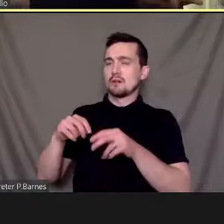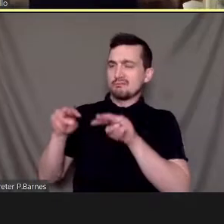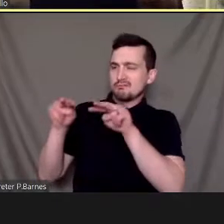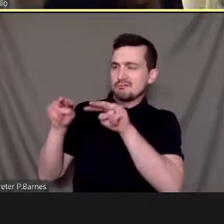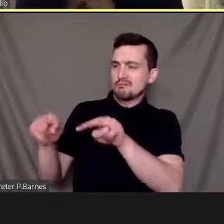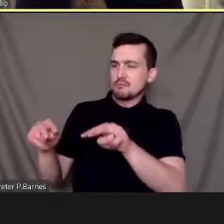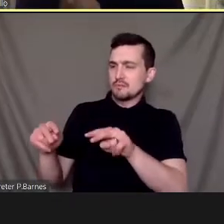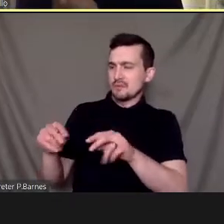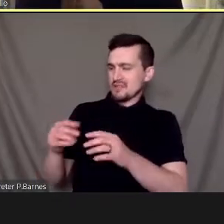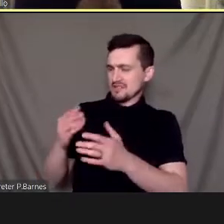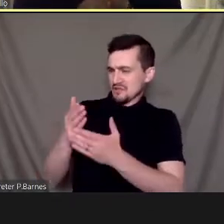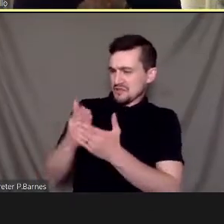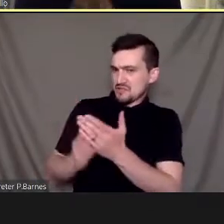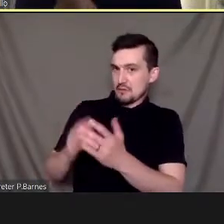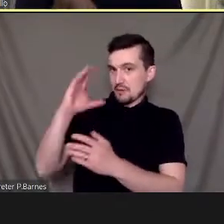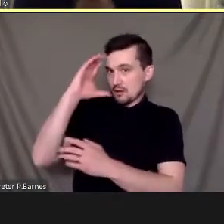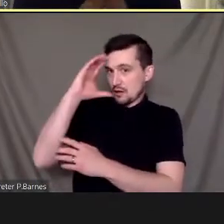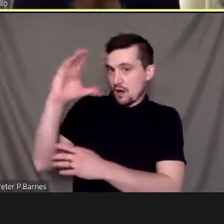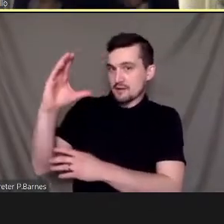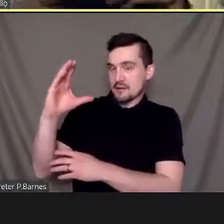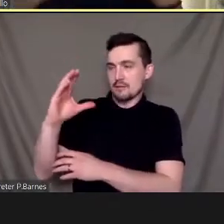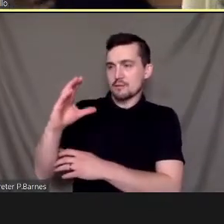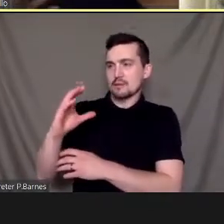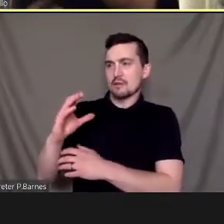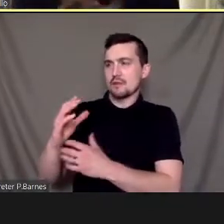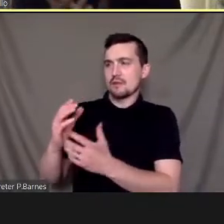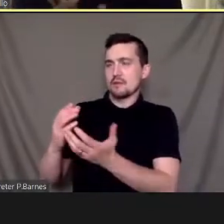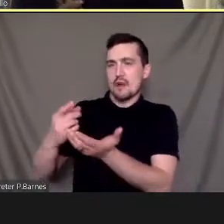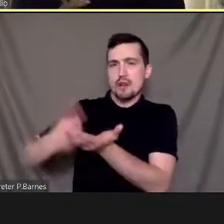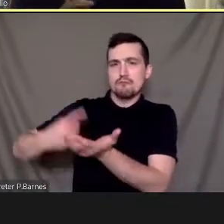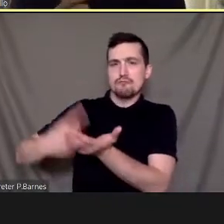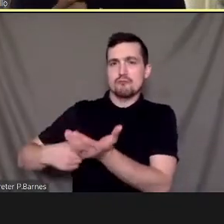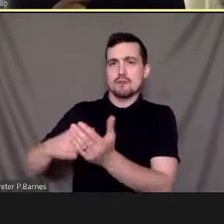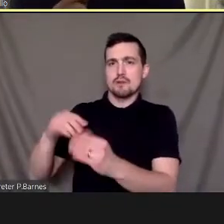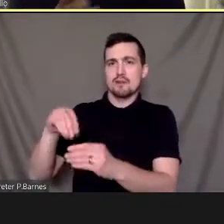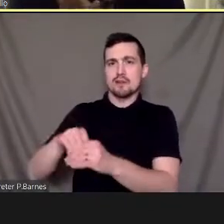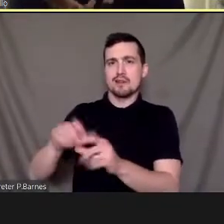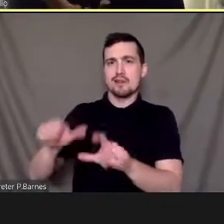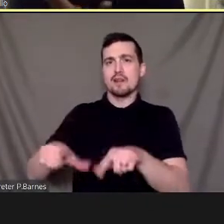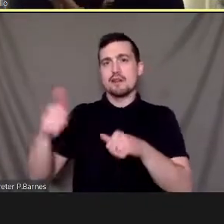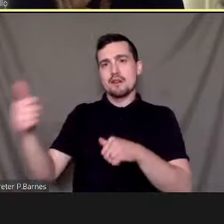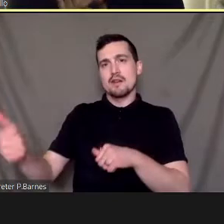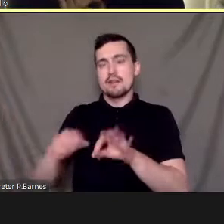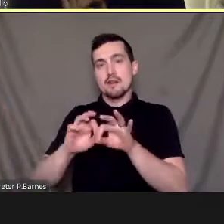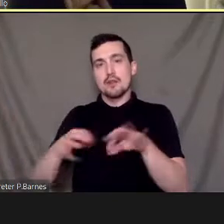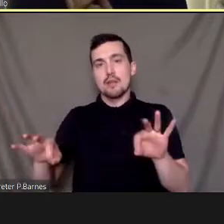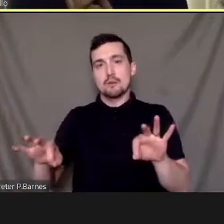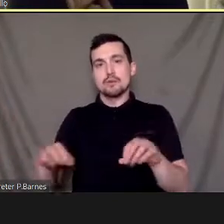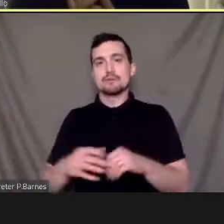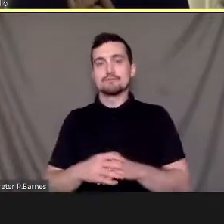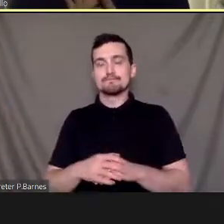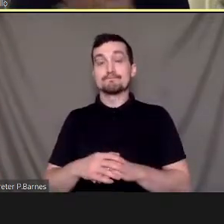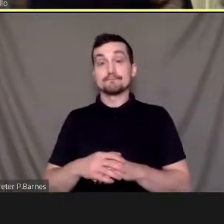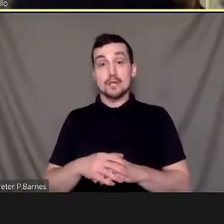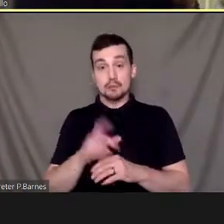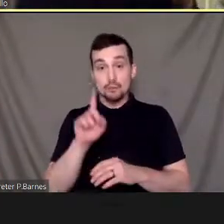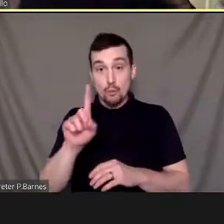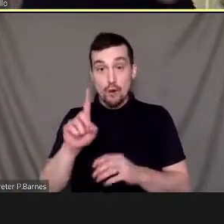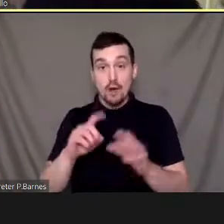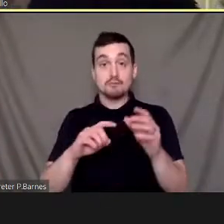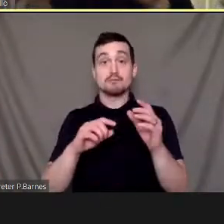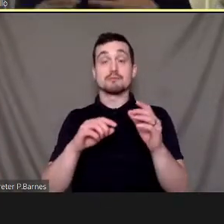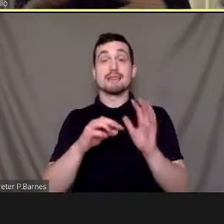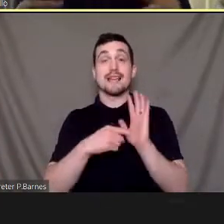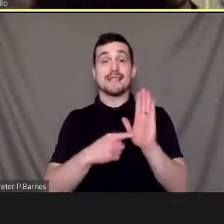talked about in another language. And so one of the examples that I give is in